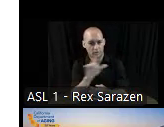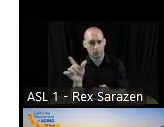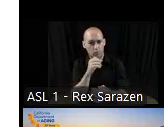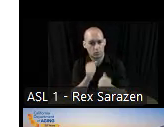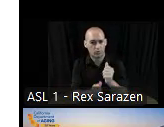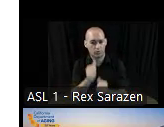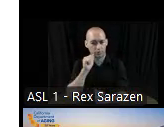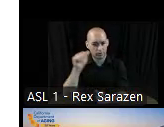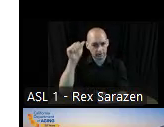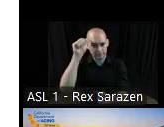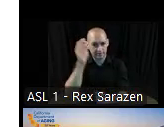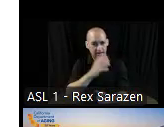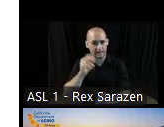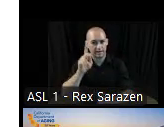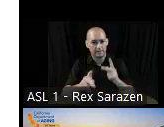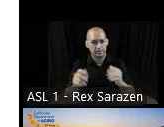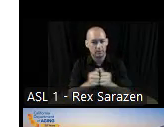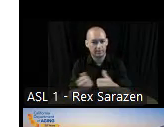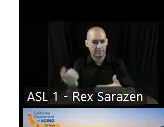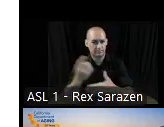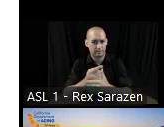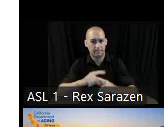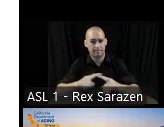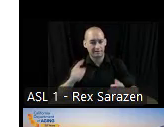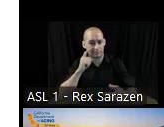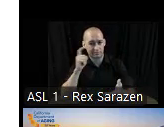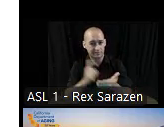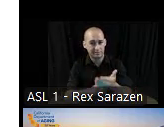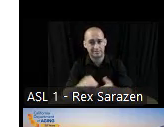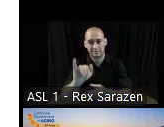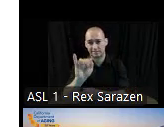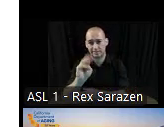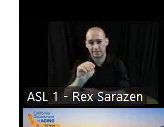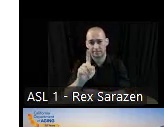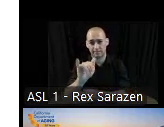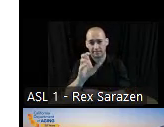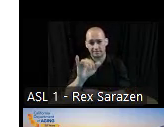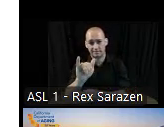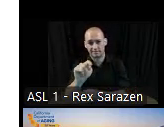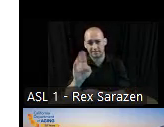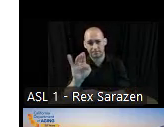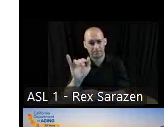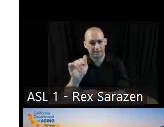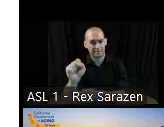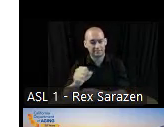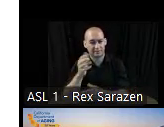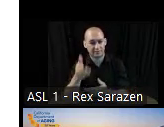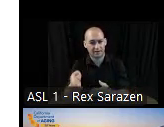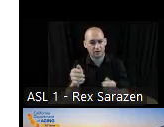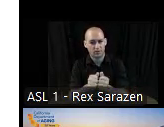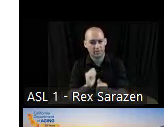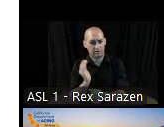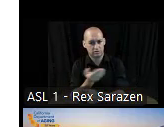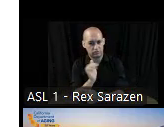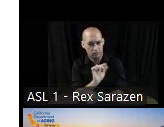disabilities, but also recognizing that implicit bias exists within us all. We are committed as a group to acknowledge and